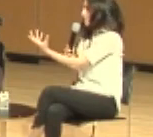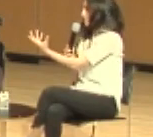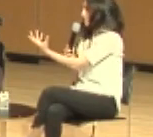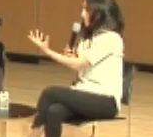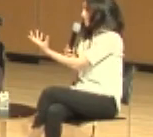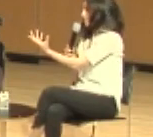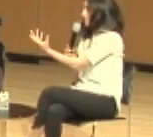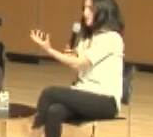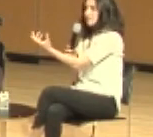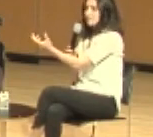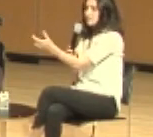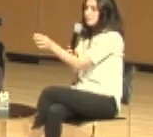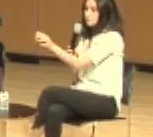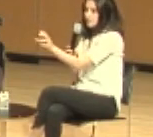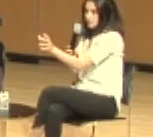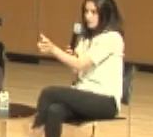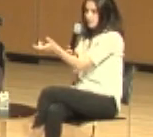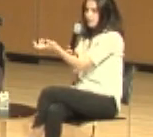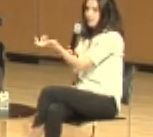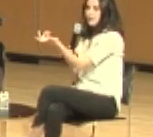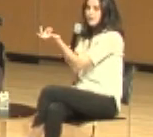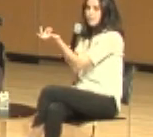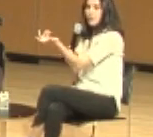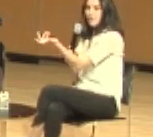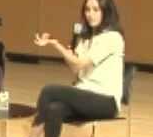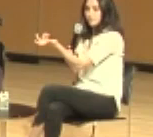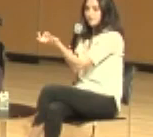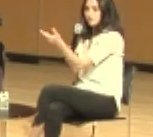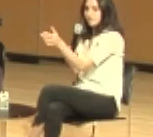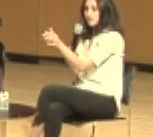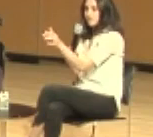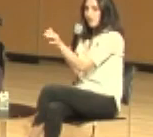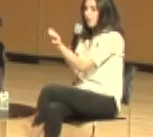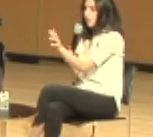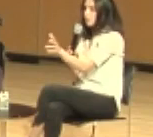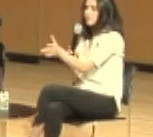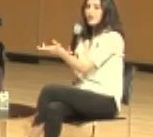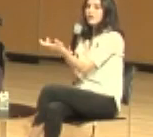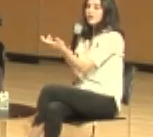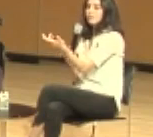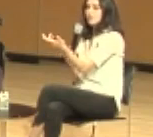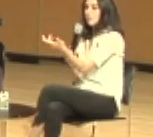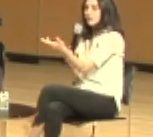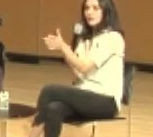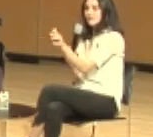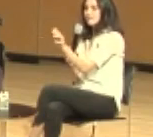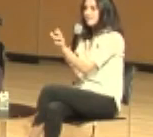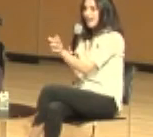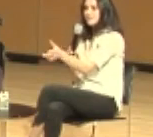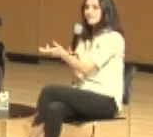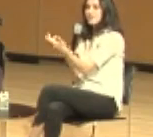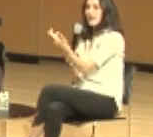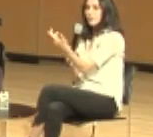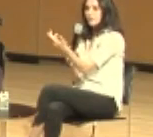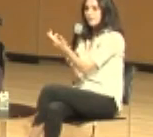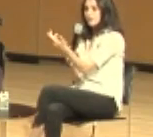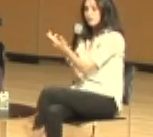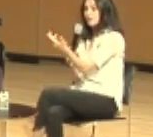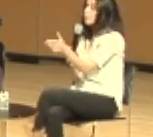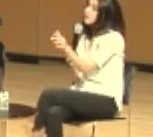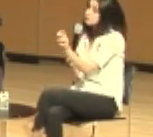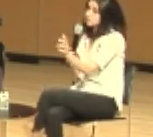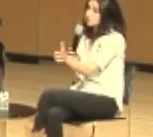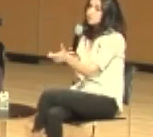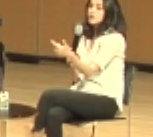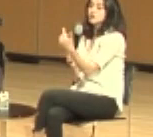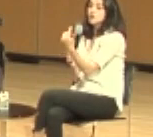a very human impulse we do things all the time knowing exactly how they're going to